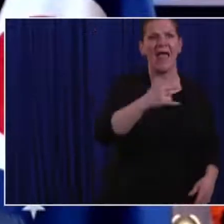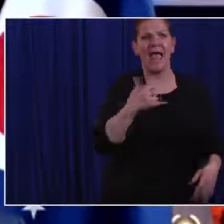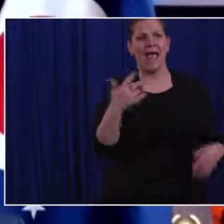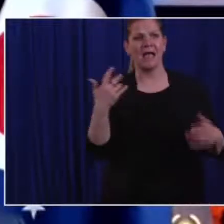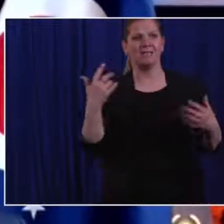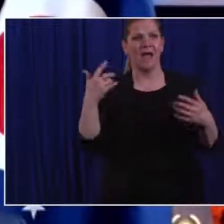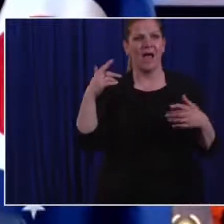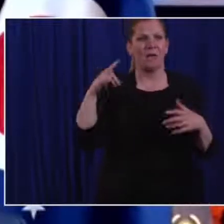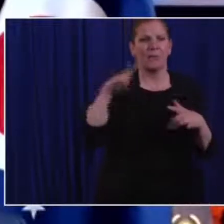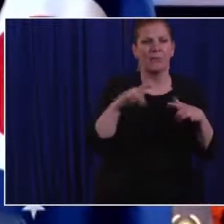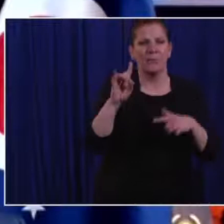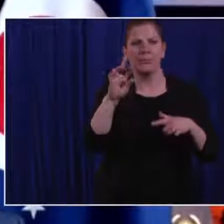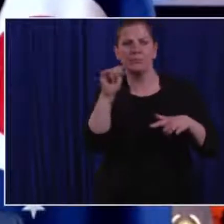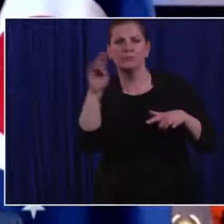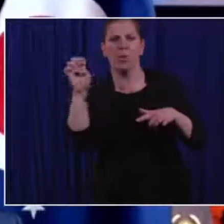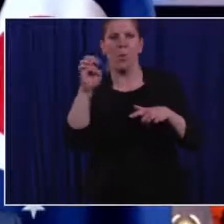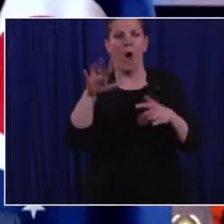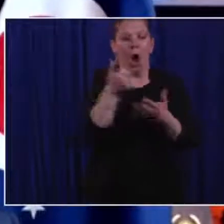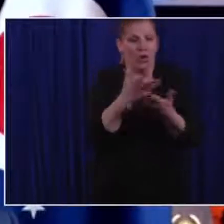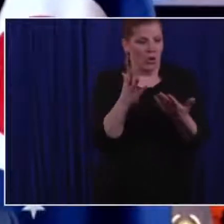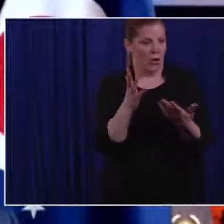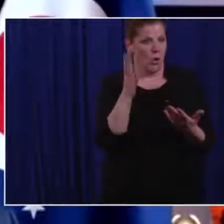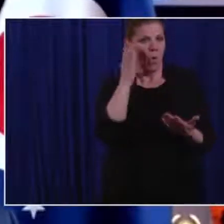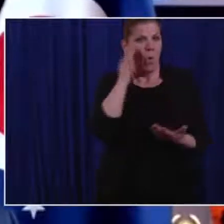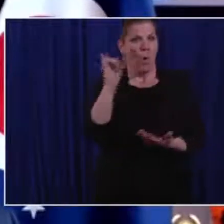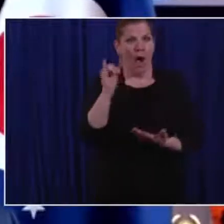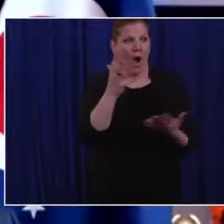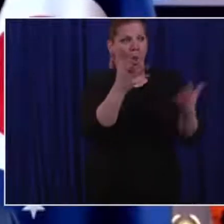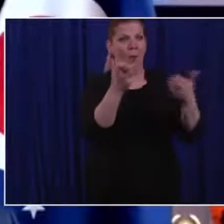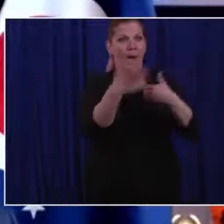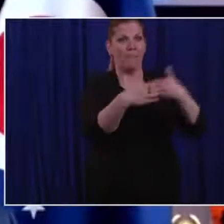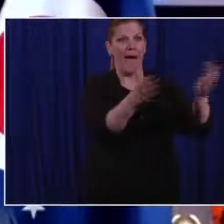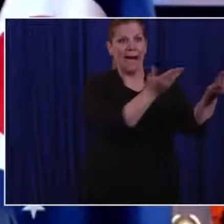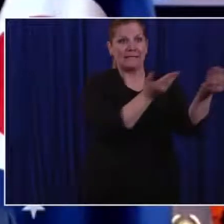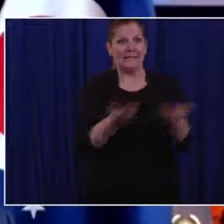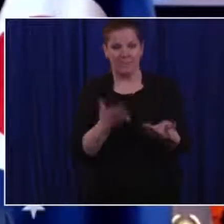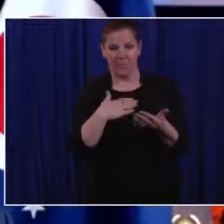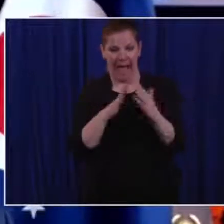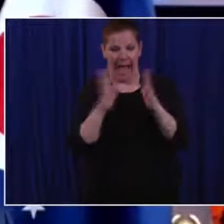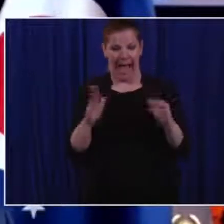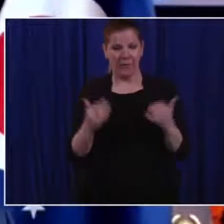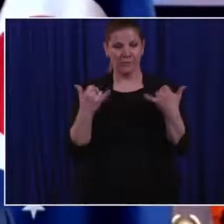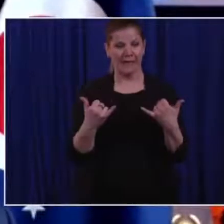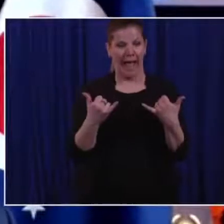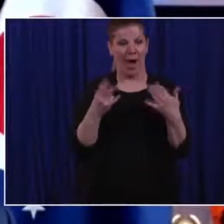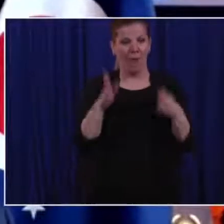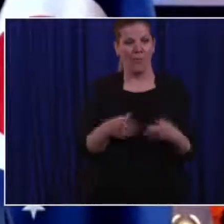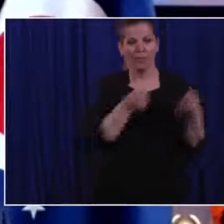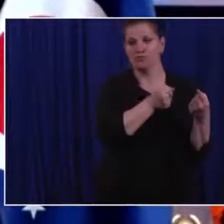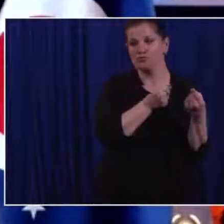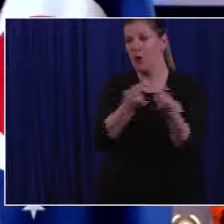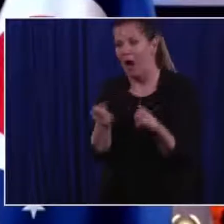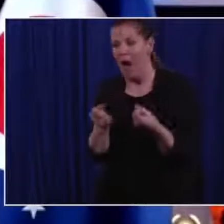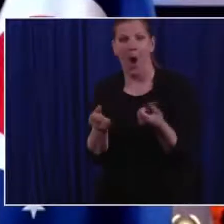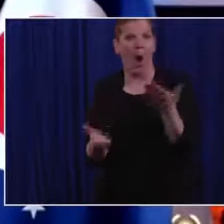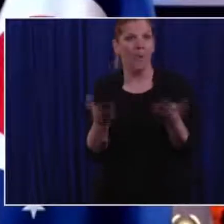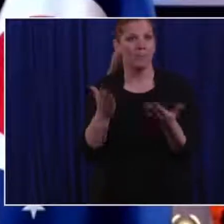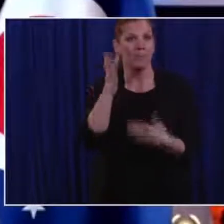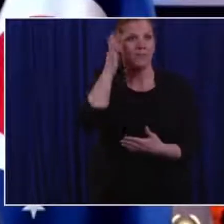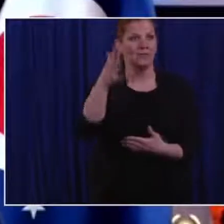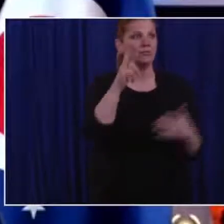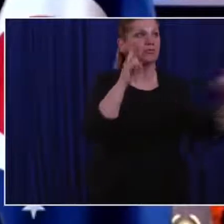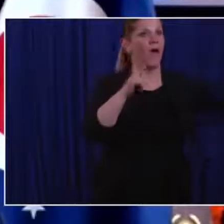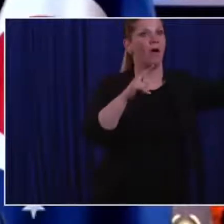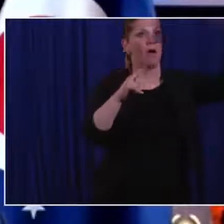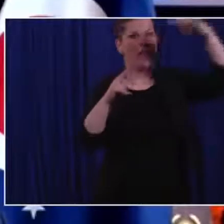air taxis to unmanned delivery systems. The technology is coming, and we are clearing the way in Ohio for